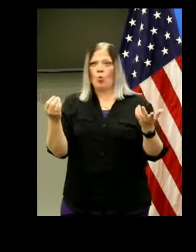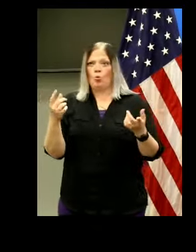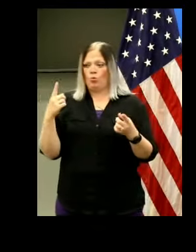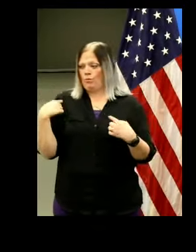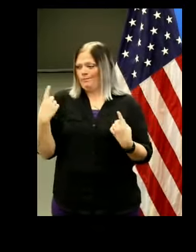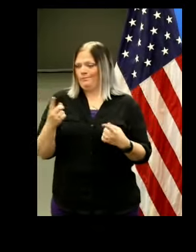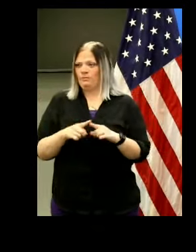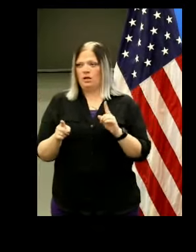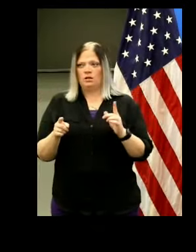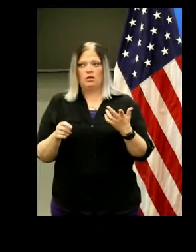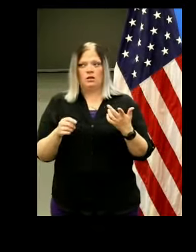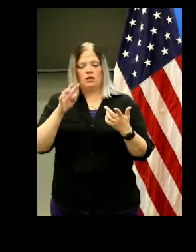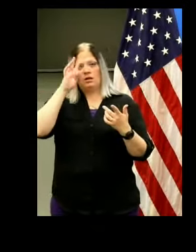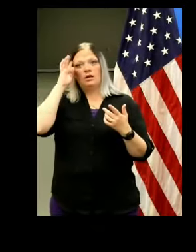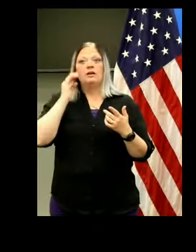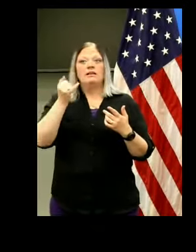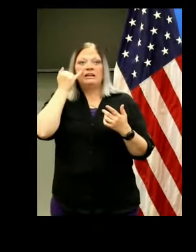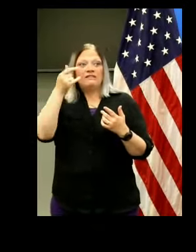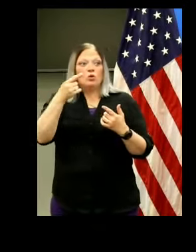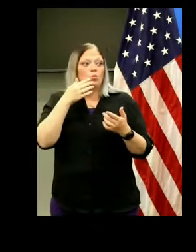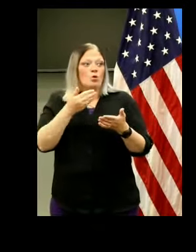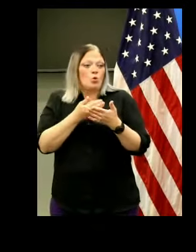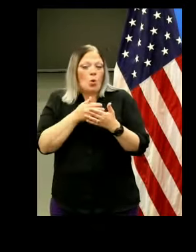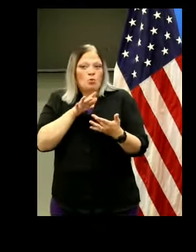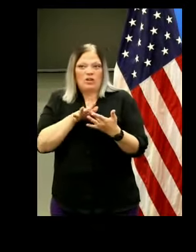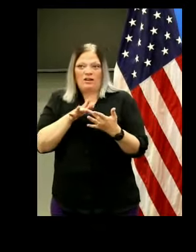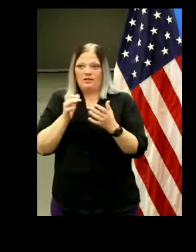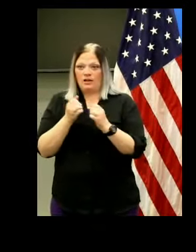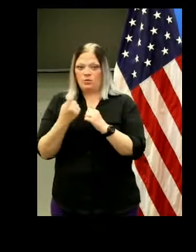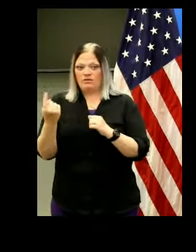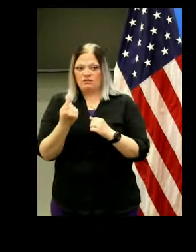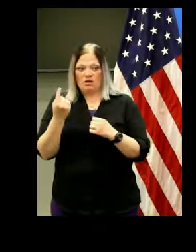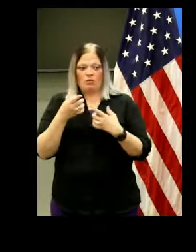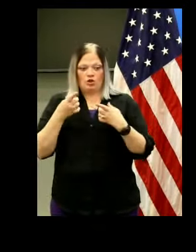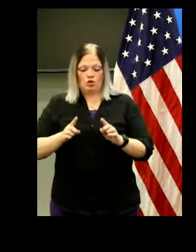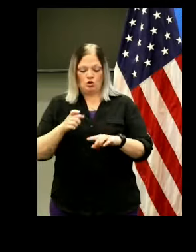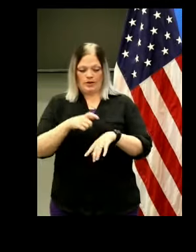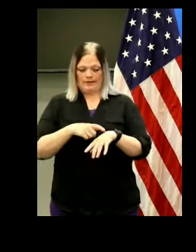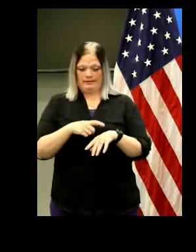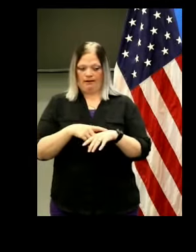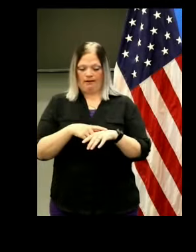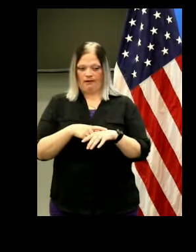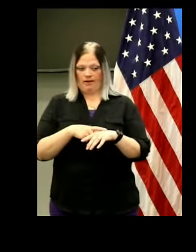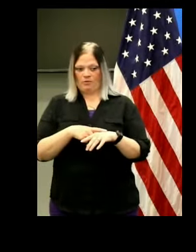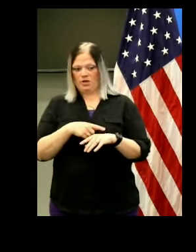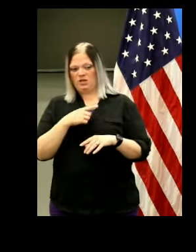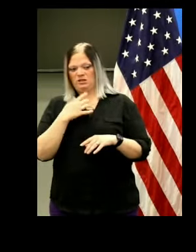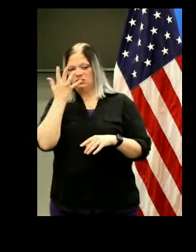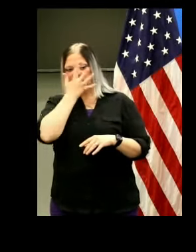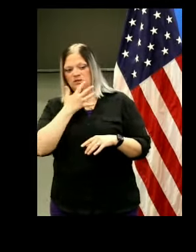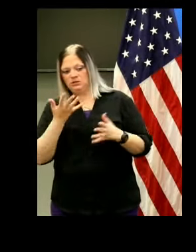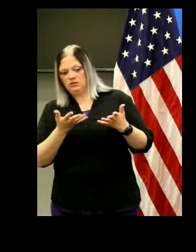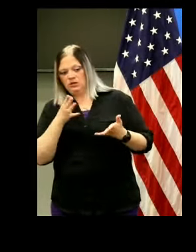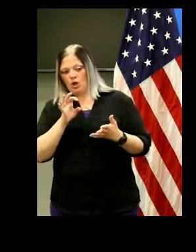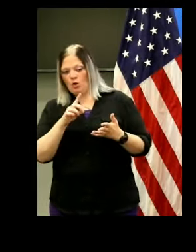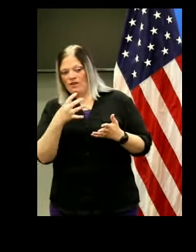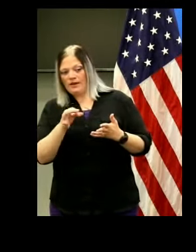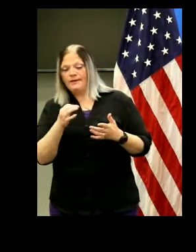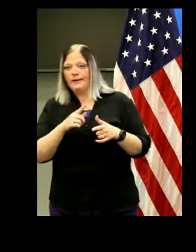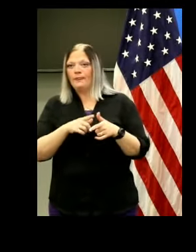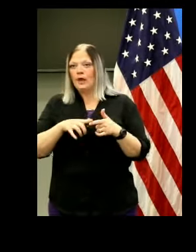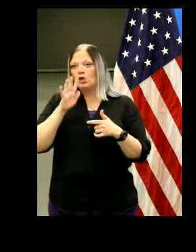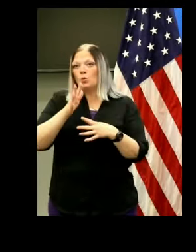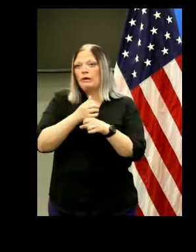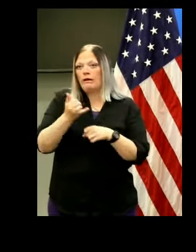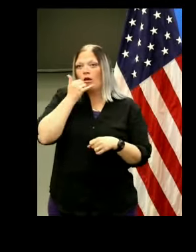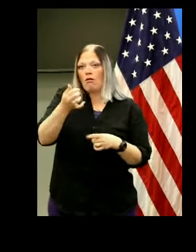while, but if you were in close contact with an individual during a time period in which they appear to have had COVID-19, you would have been getting a call from our